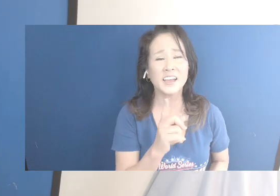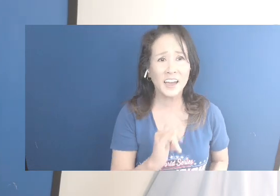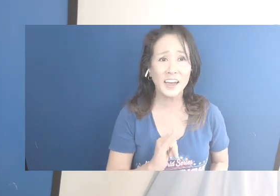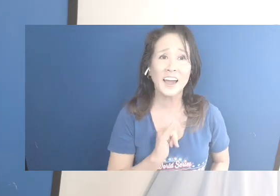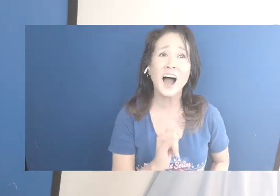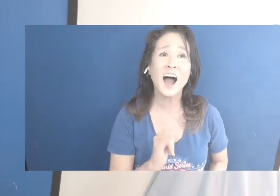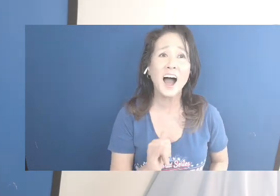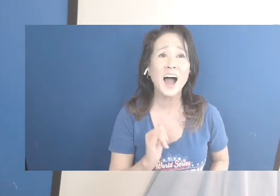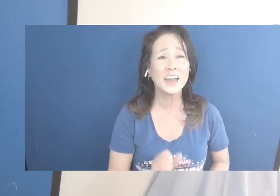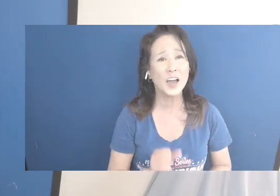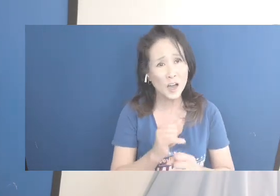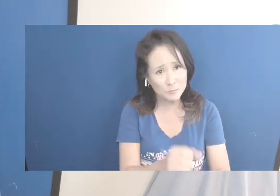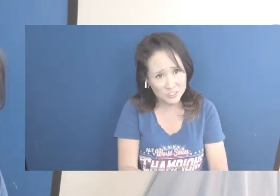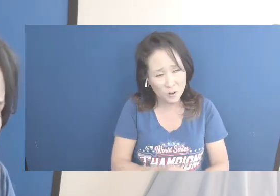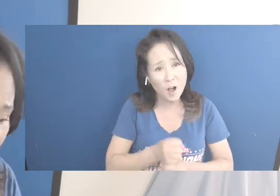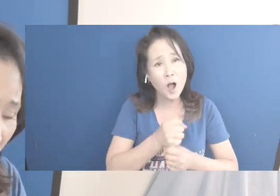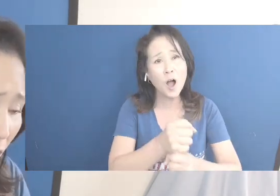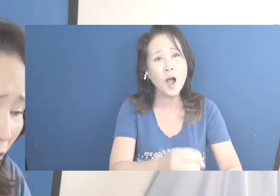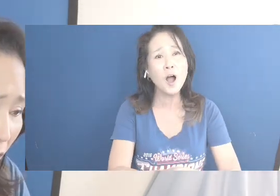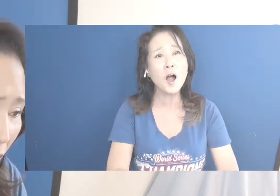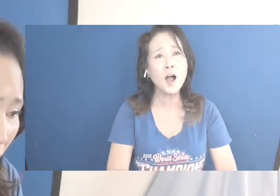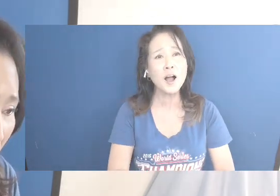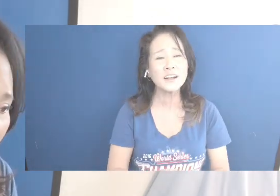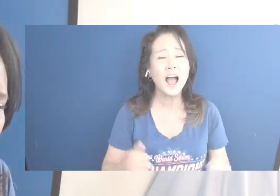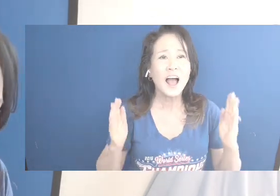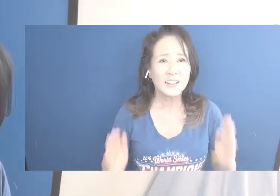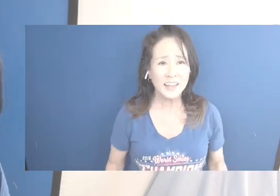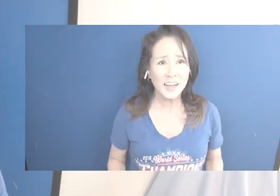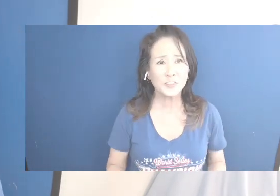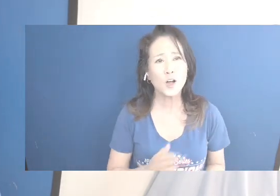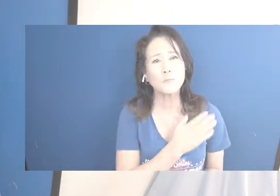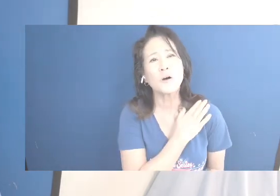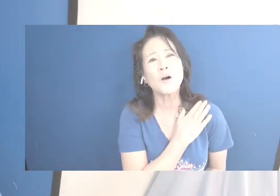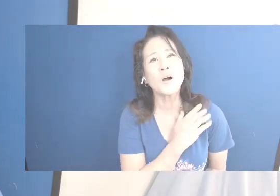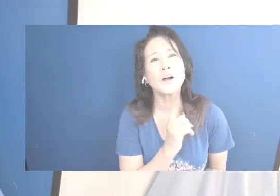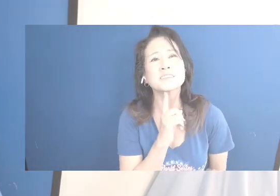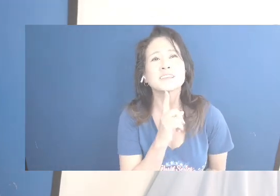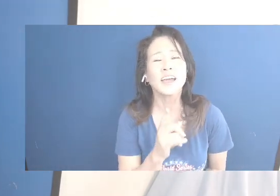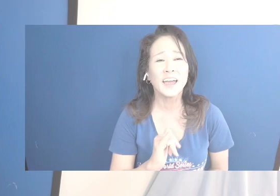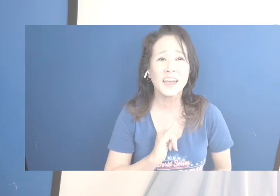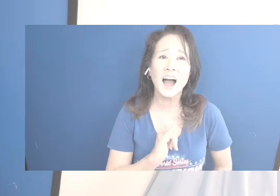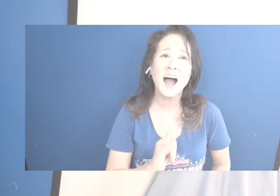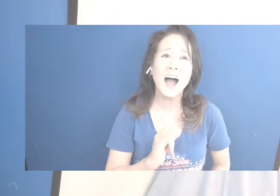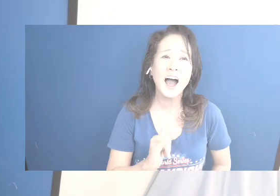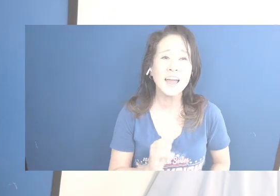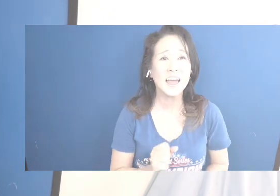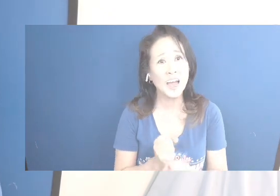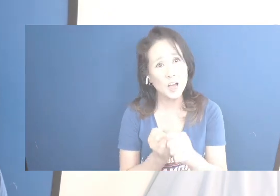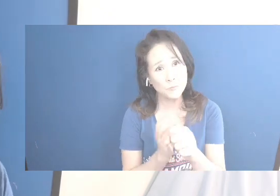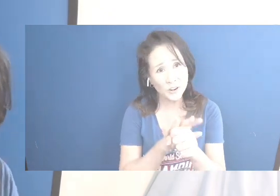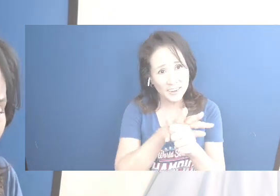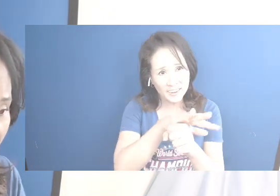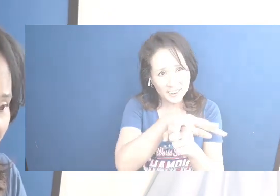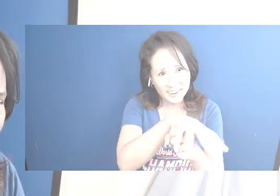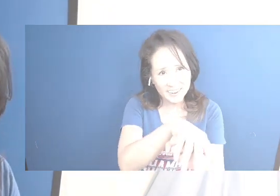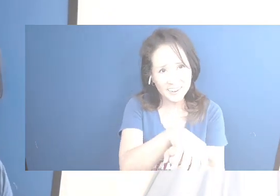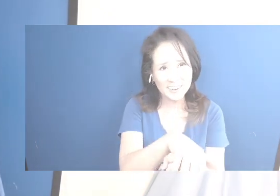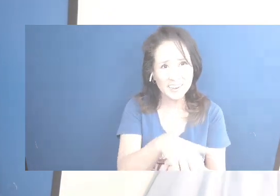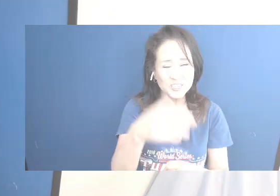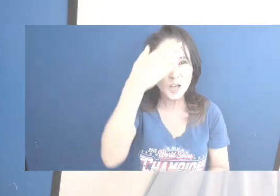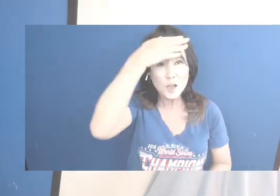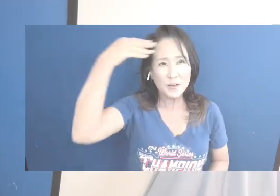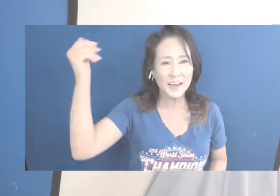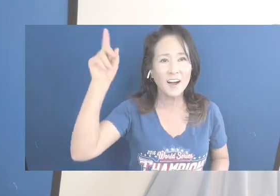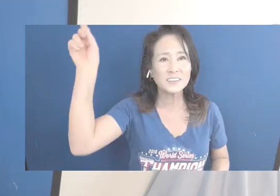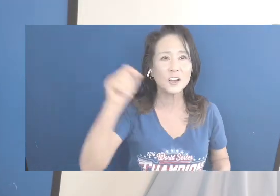weak say, I am strong. Let the poor say, I am rich.